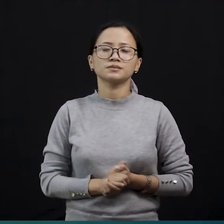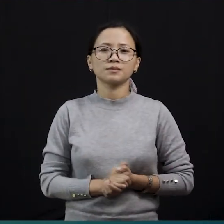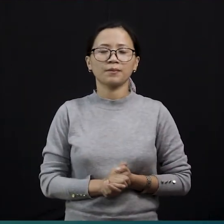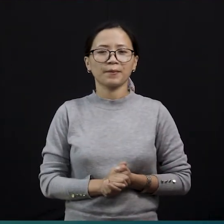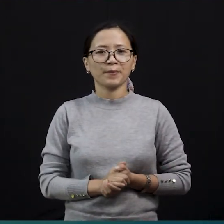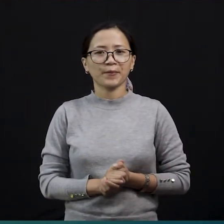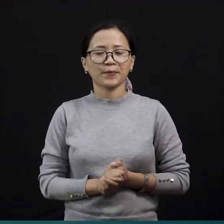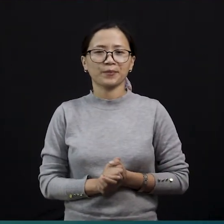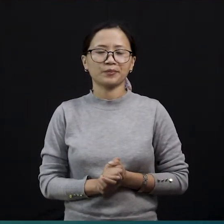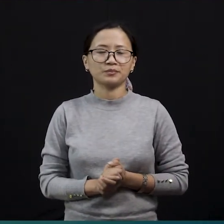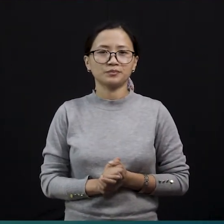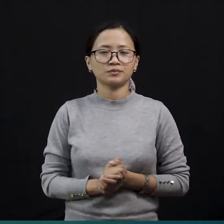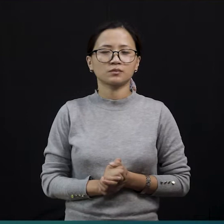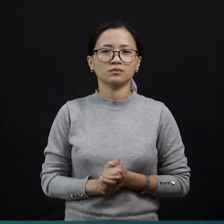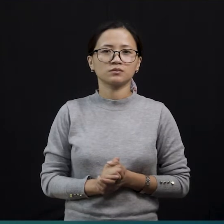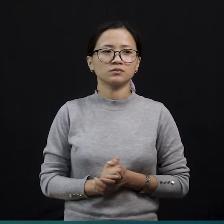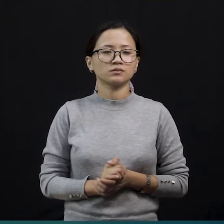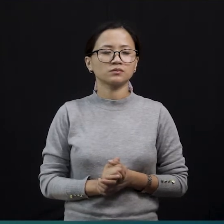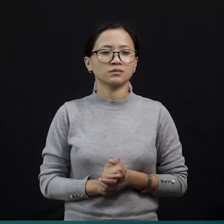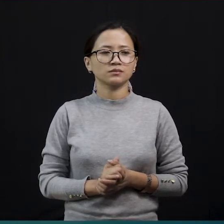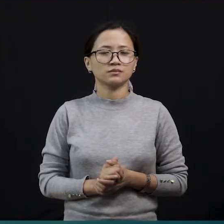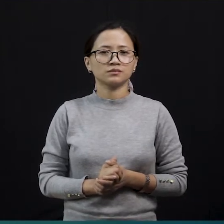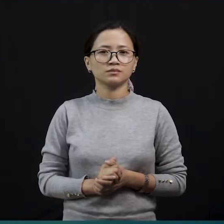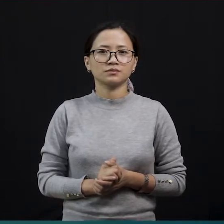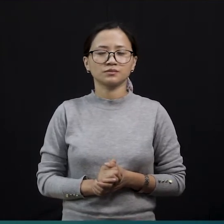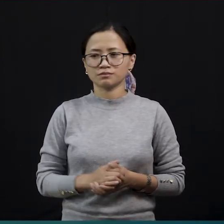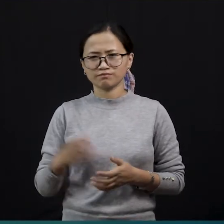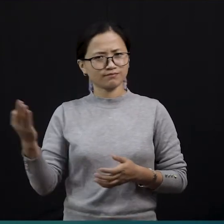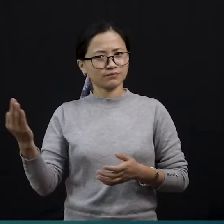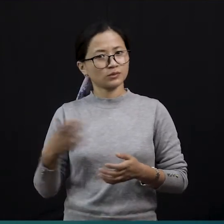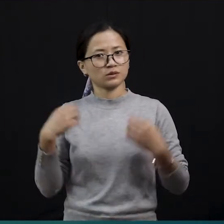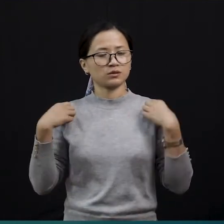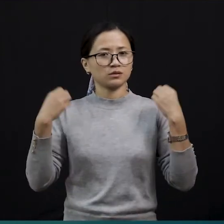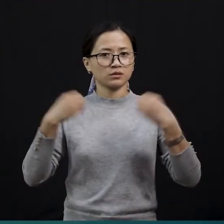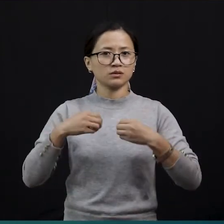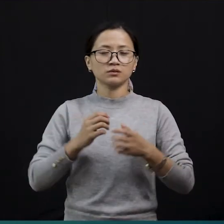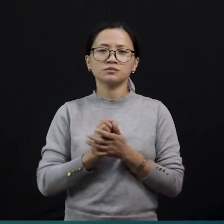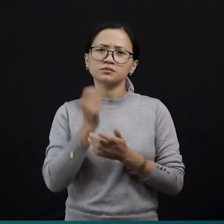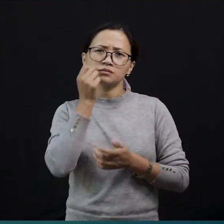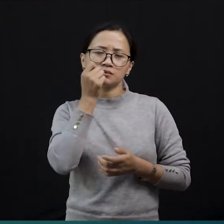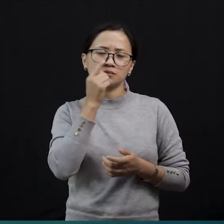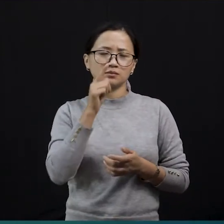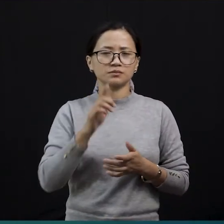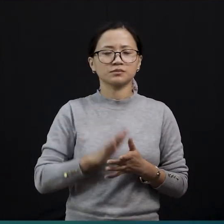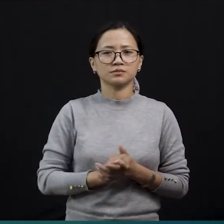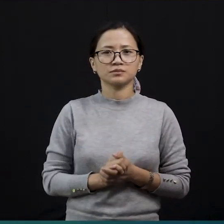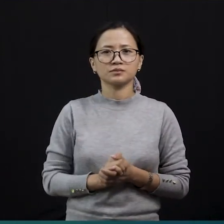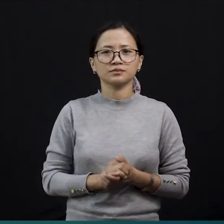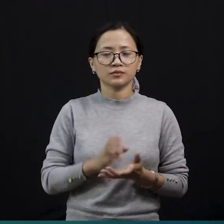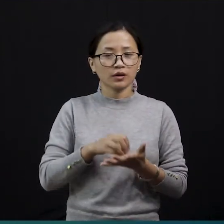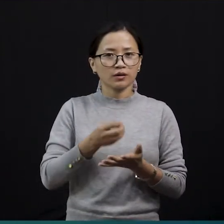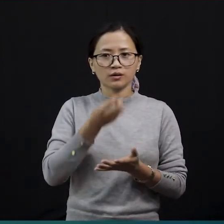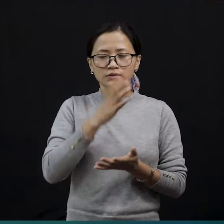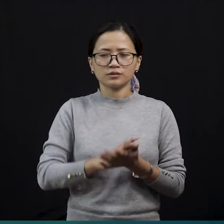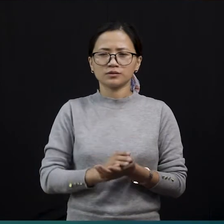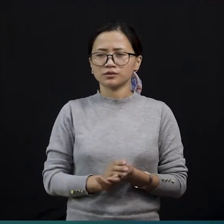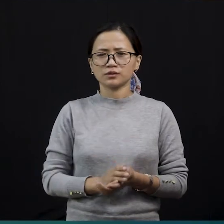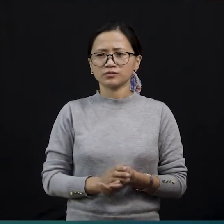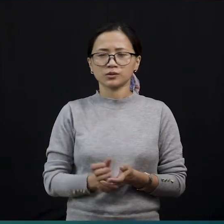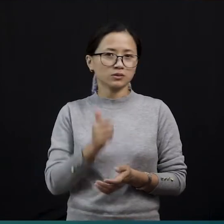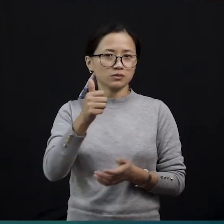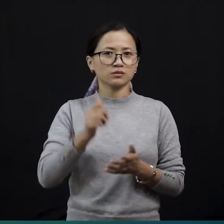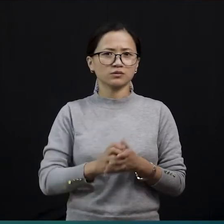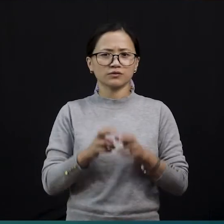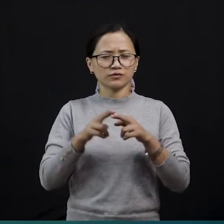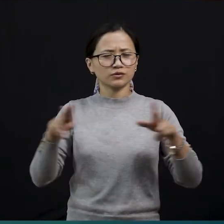come early, right? And then you get new dresses from your parents, then you eat very good varieties